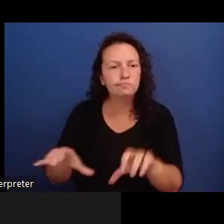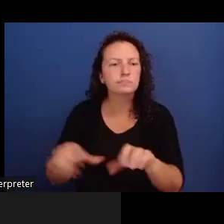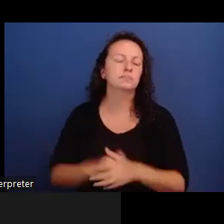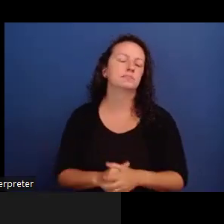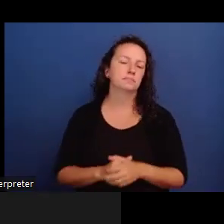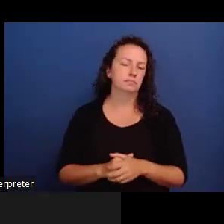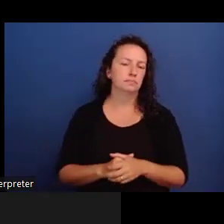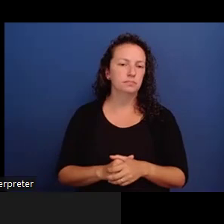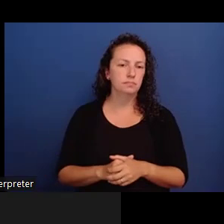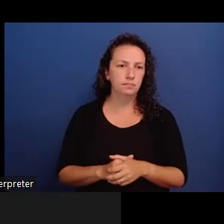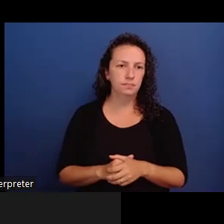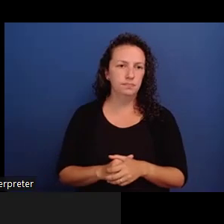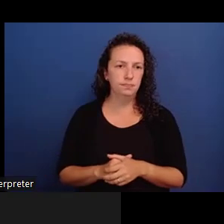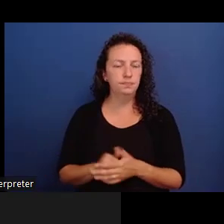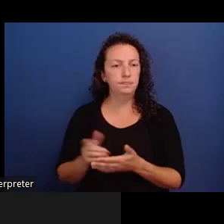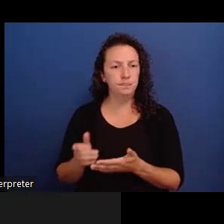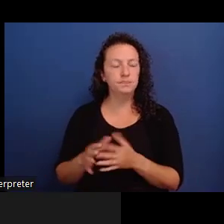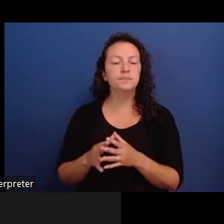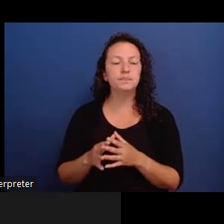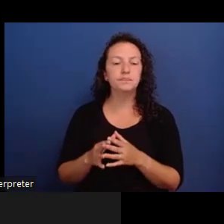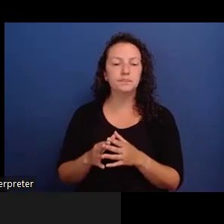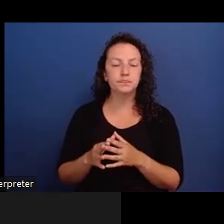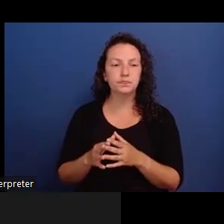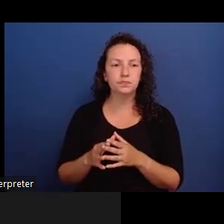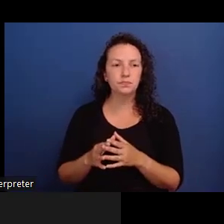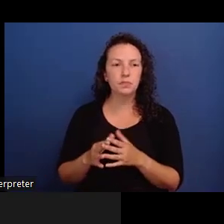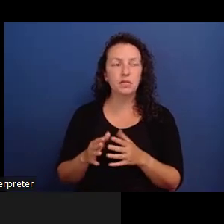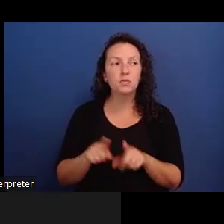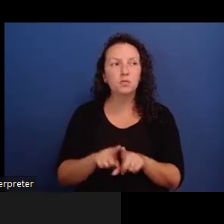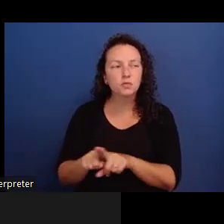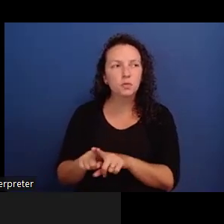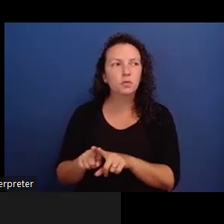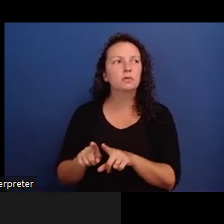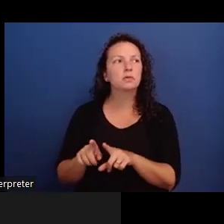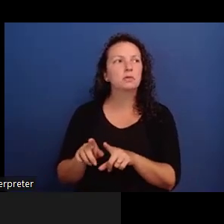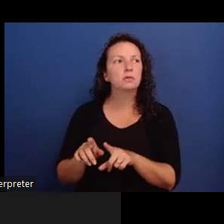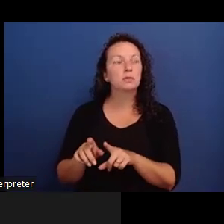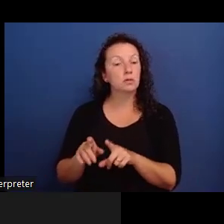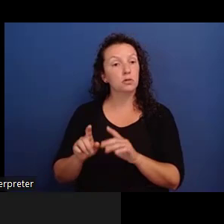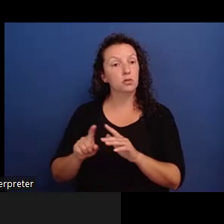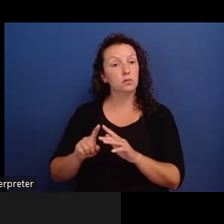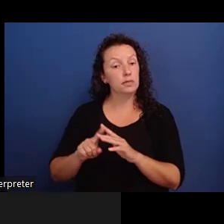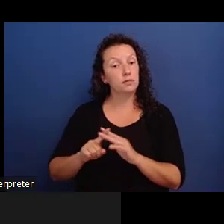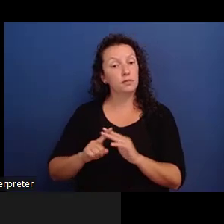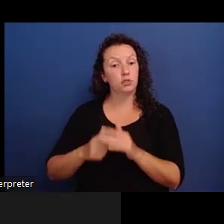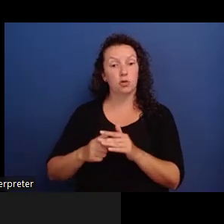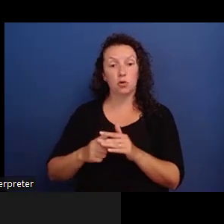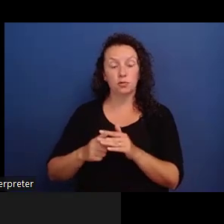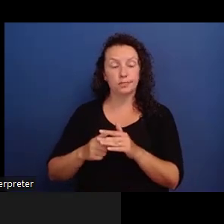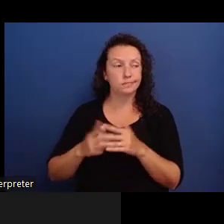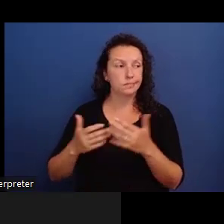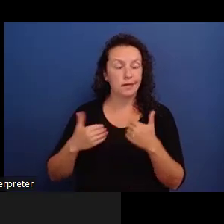there are also jobs where uh, even though you can begin with, a high school